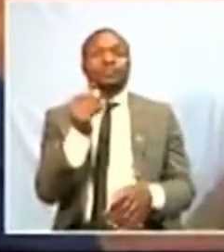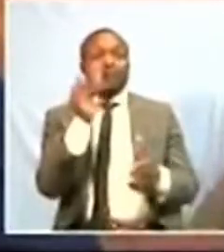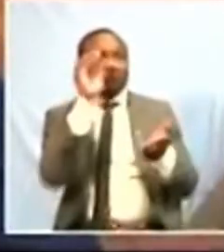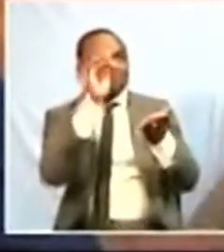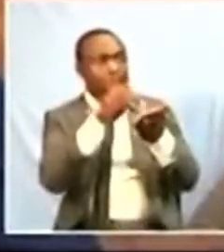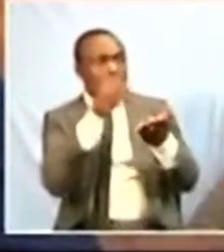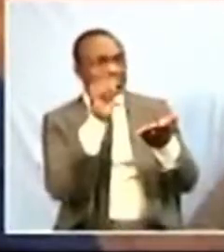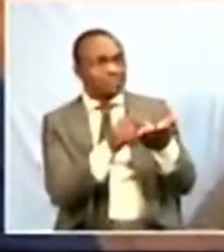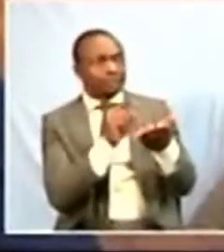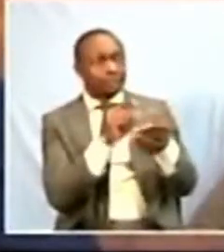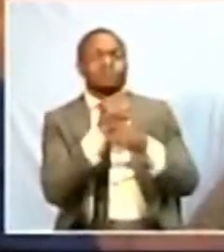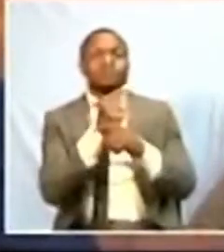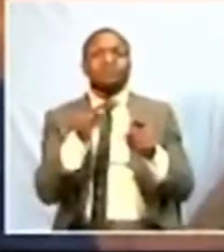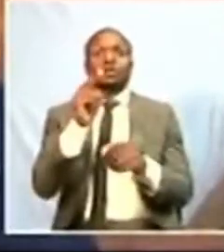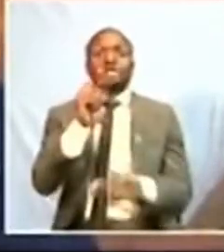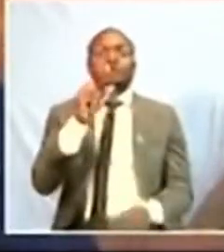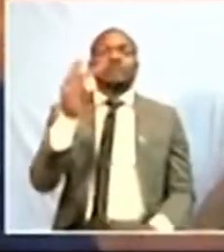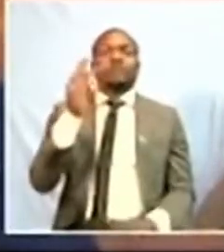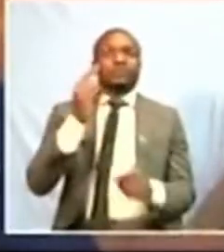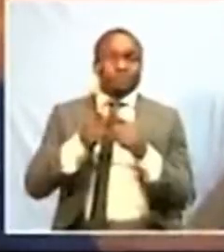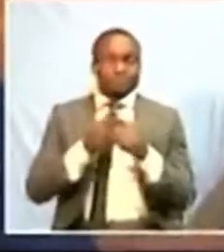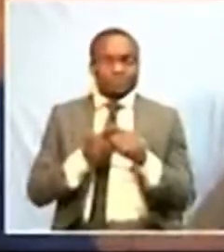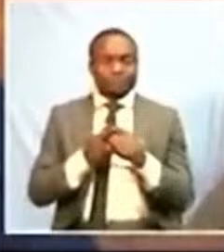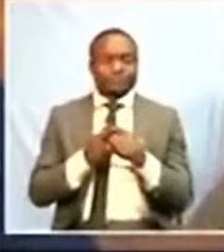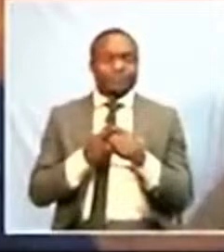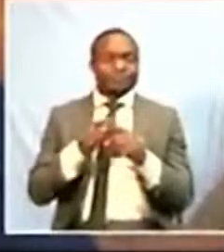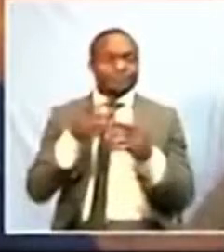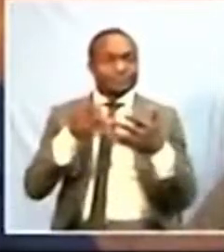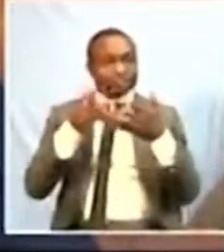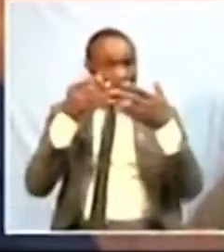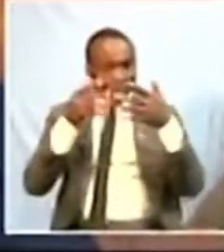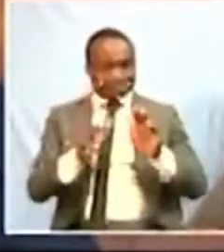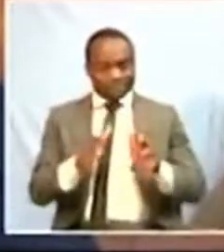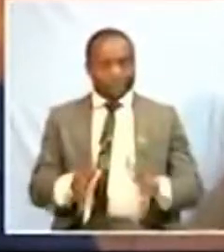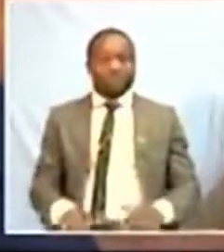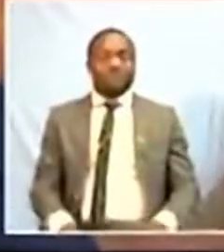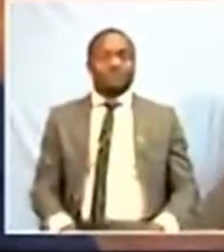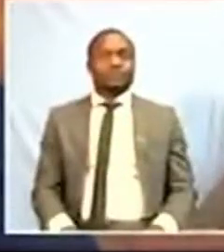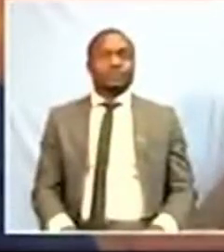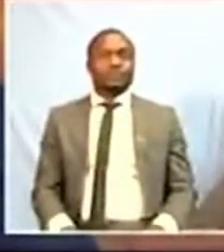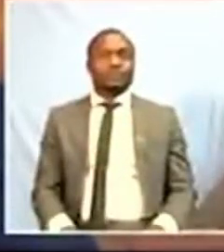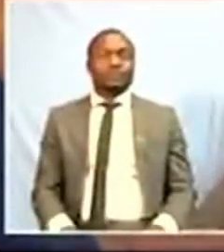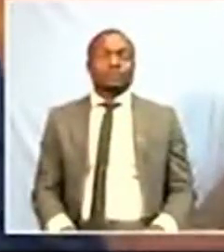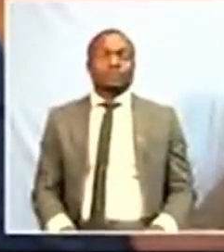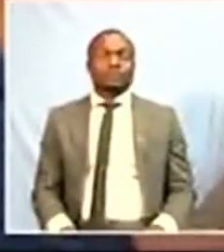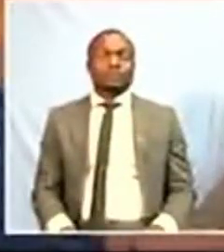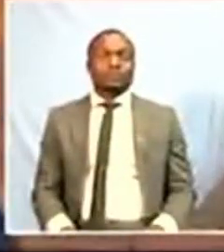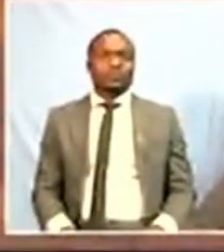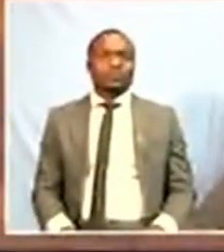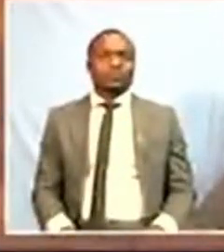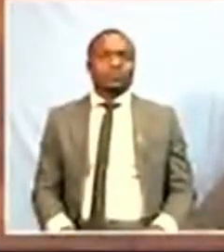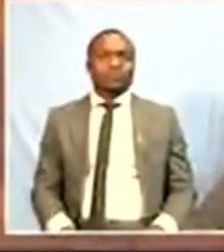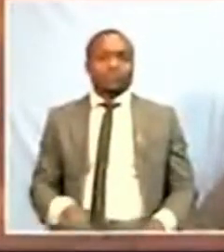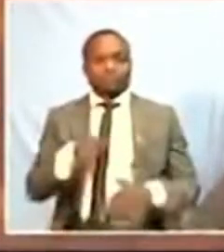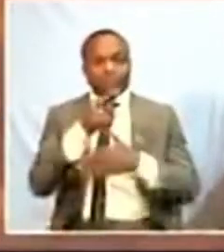putting into this is just 2-3-4 months and it's a wastage? And what response did you